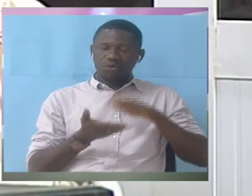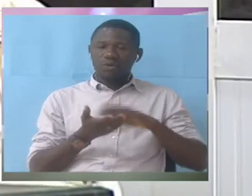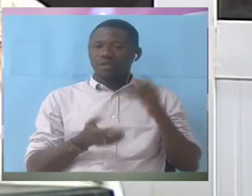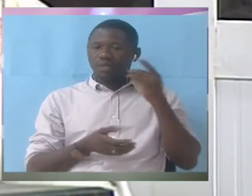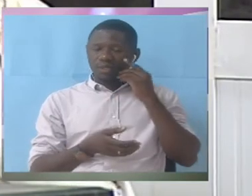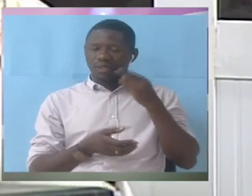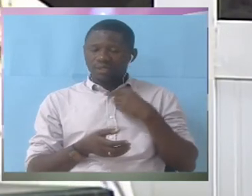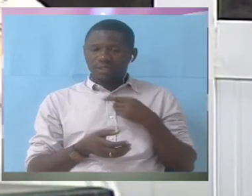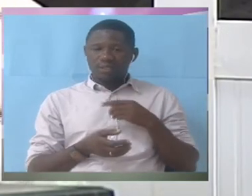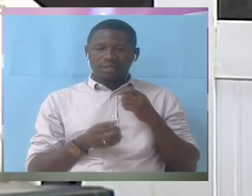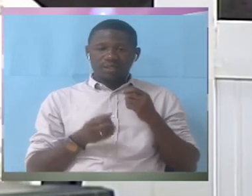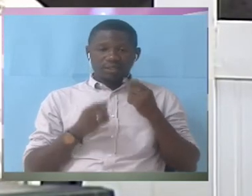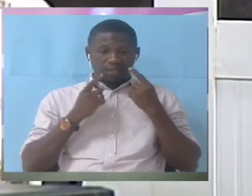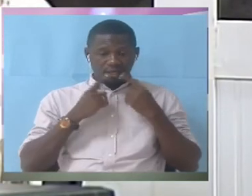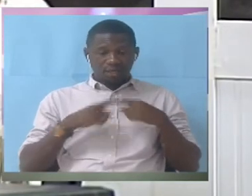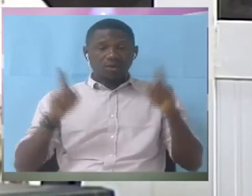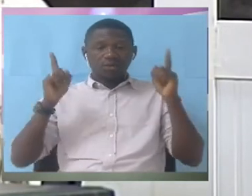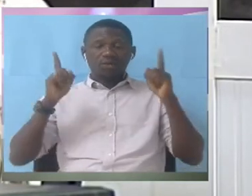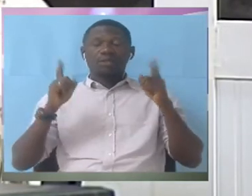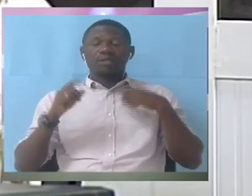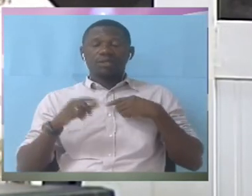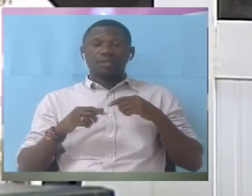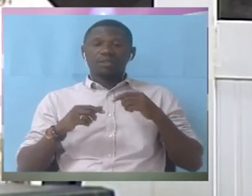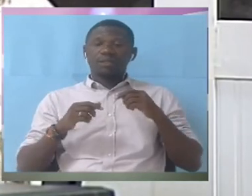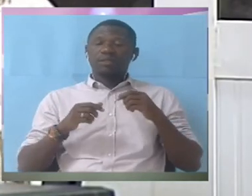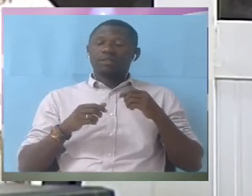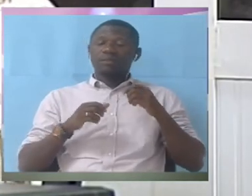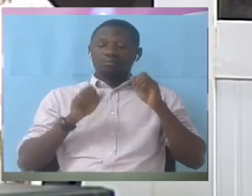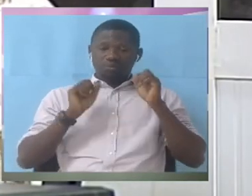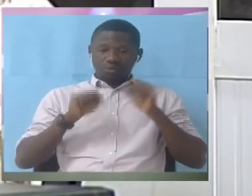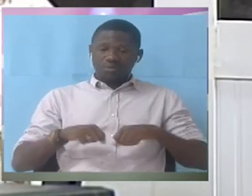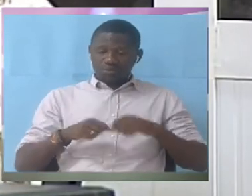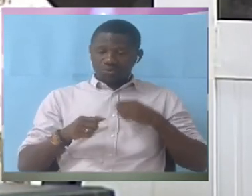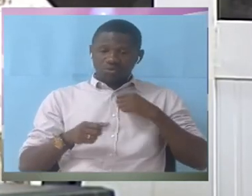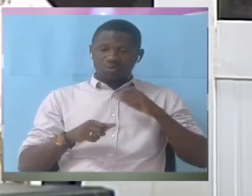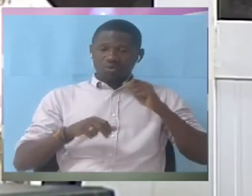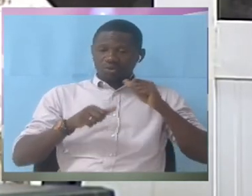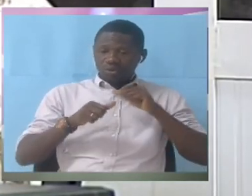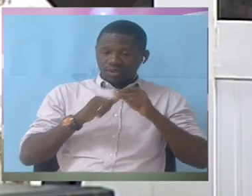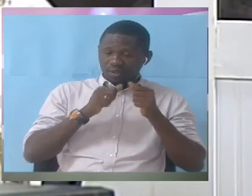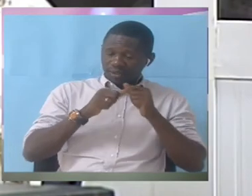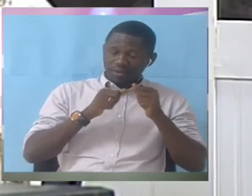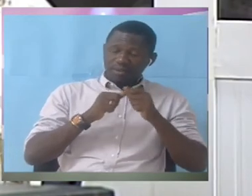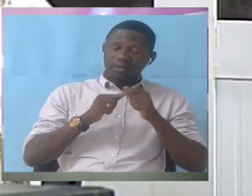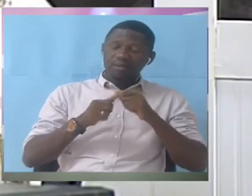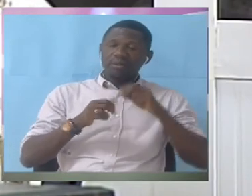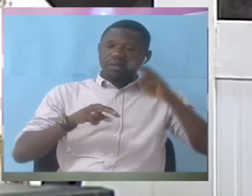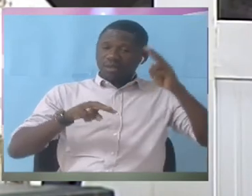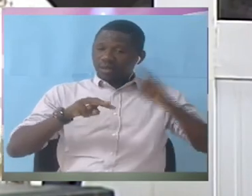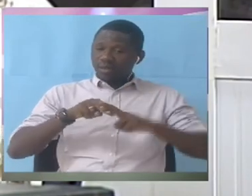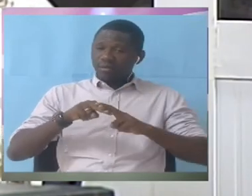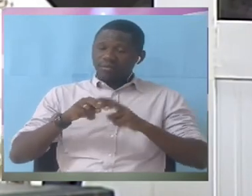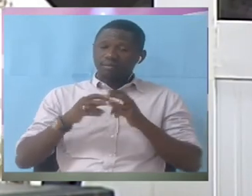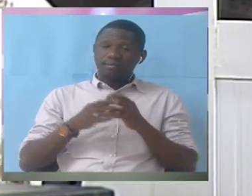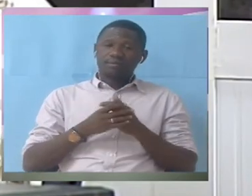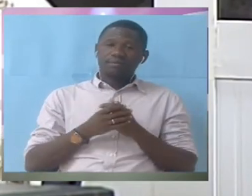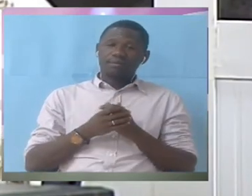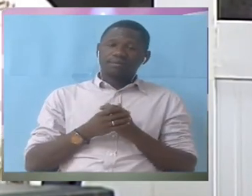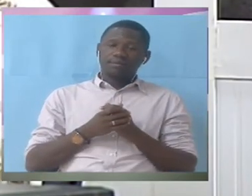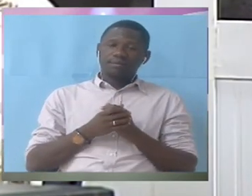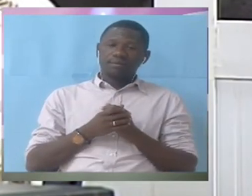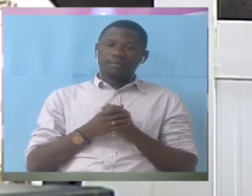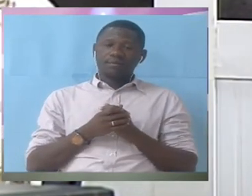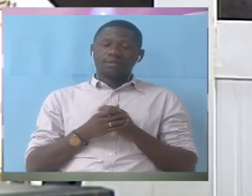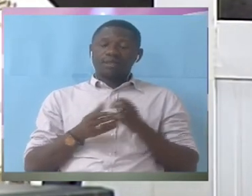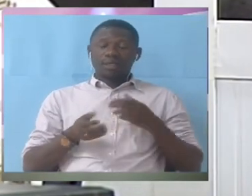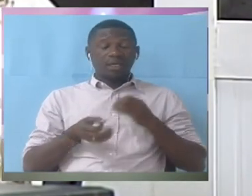he officially declared his ability to cure HIV, he did declare that he